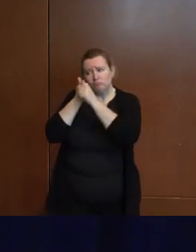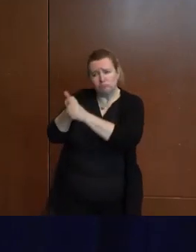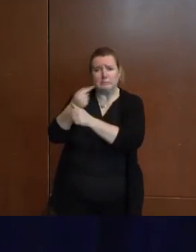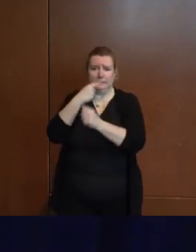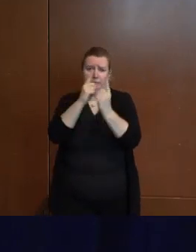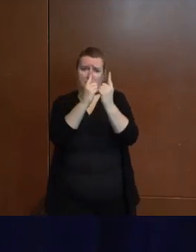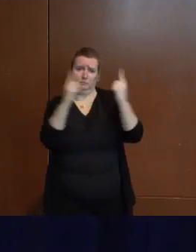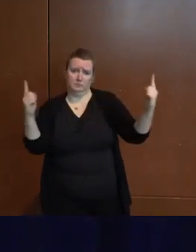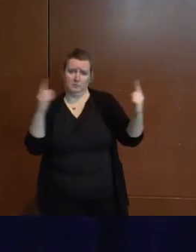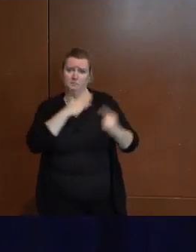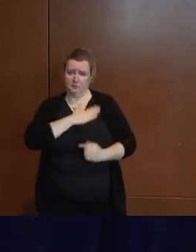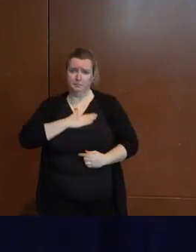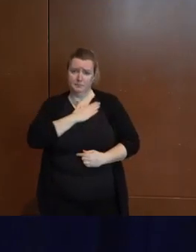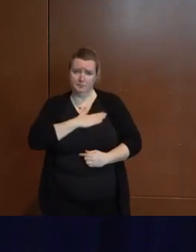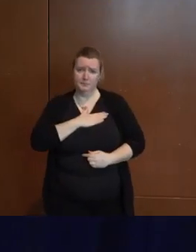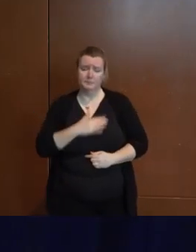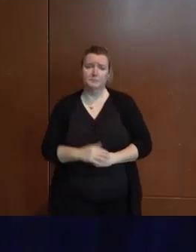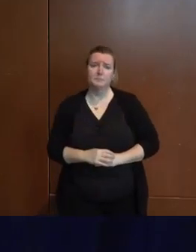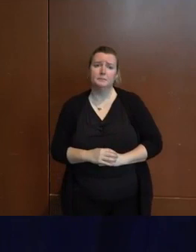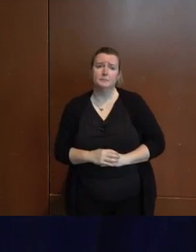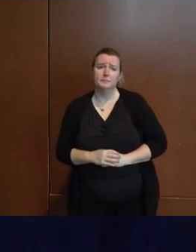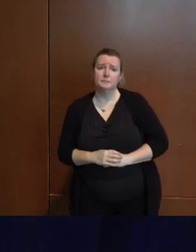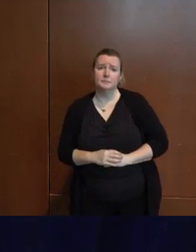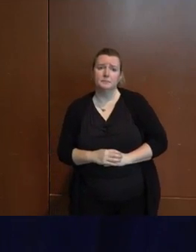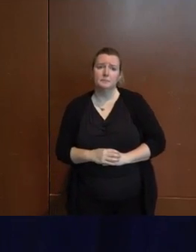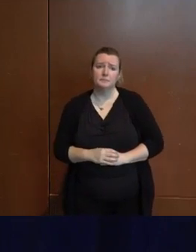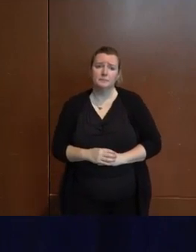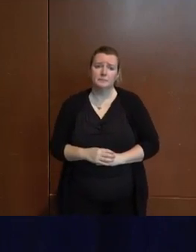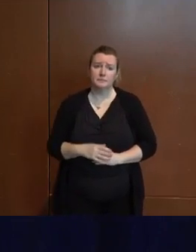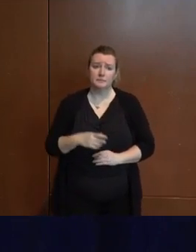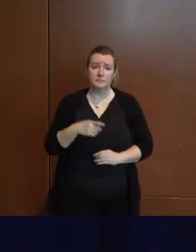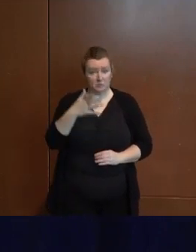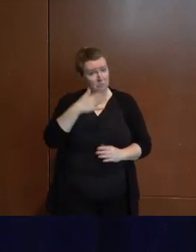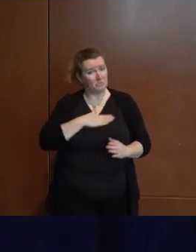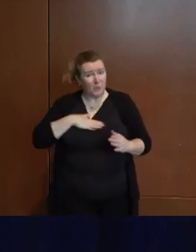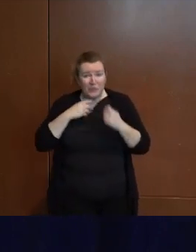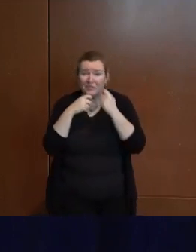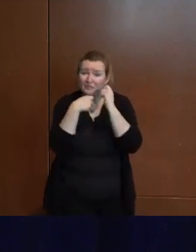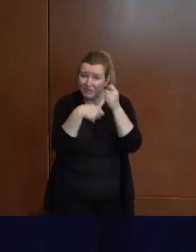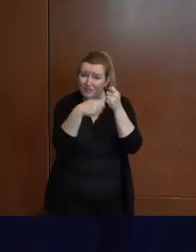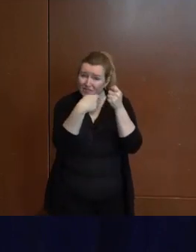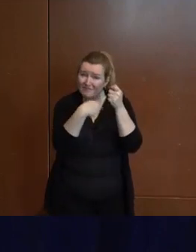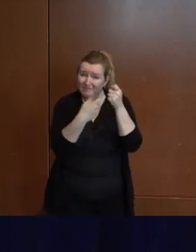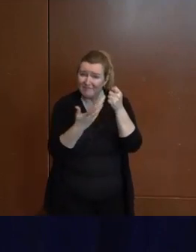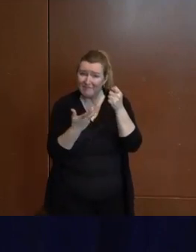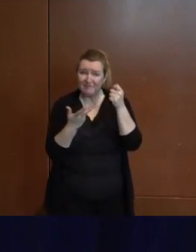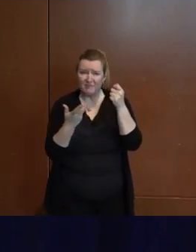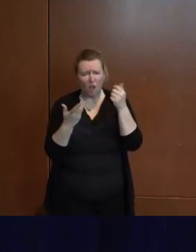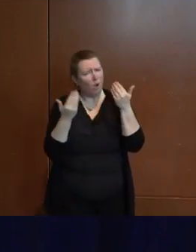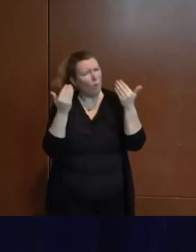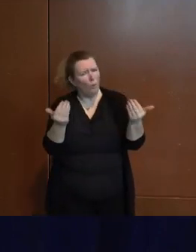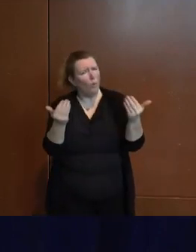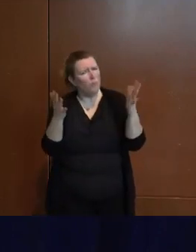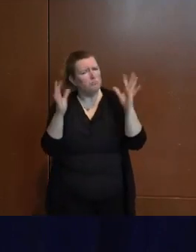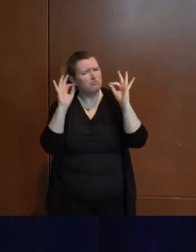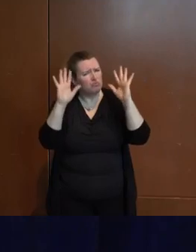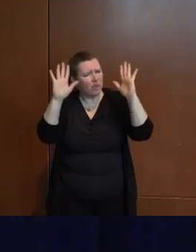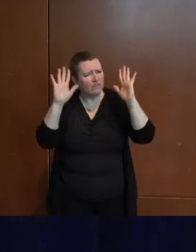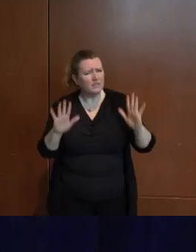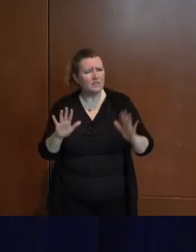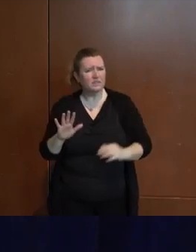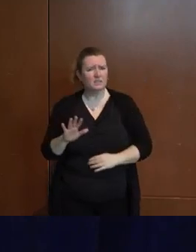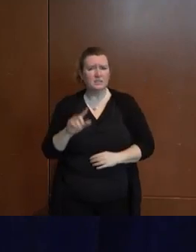shouldn't say great social activity, I actually meant to say a great solo activity, not social. Trout season will open 10 days